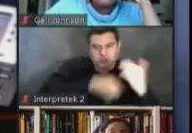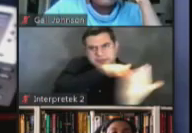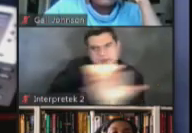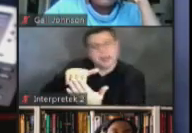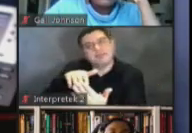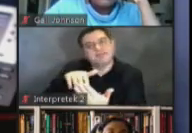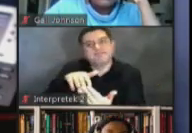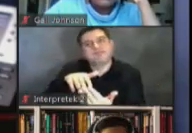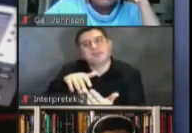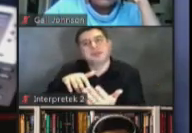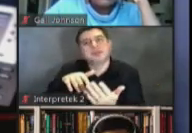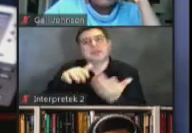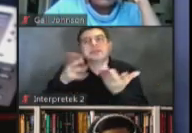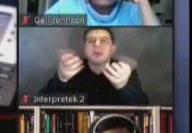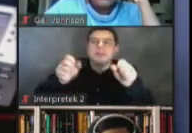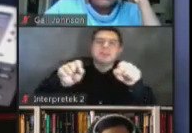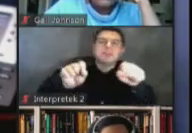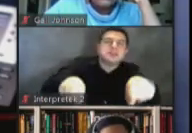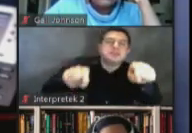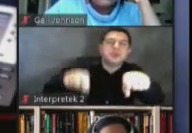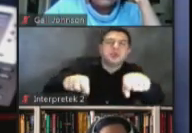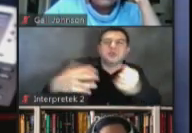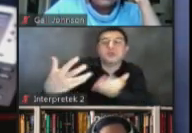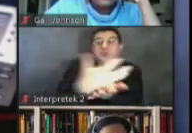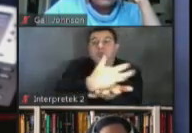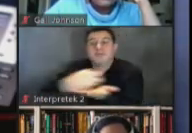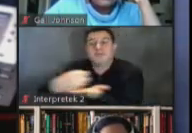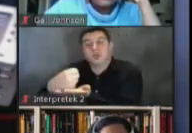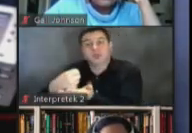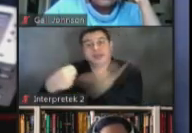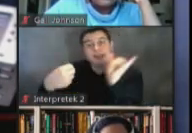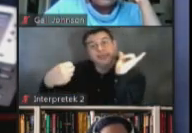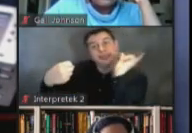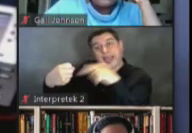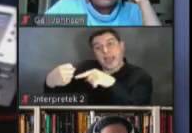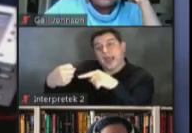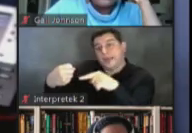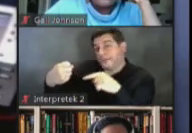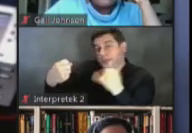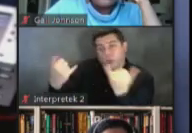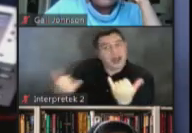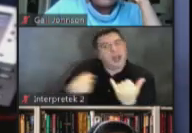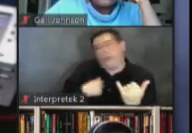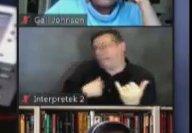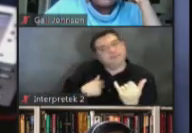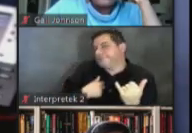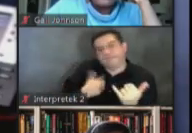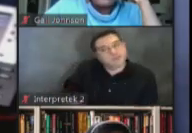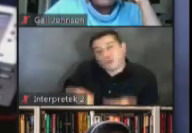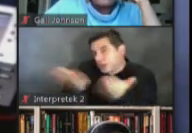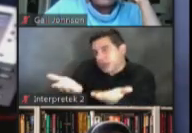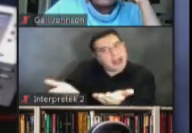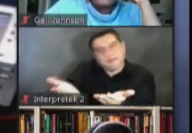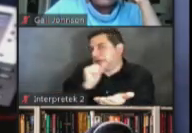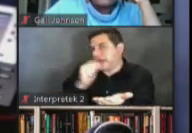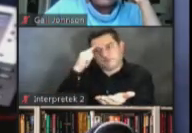revenue coming in. So that is not something at this point that I would recommend to the commission we move on. So at this point, we're just